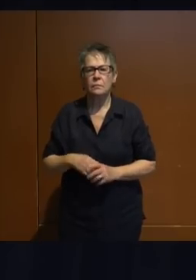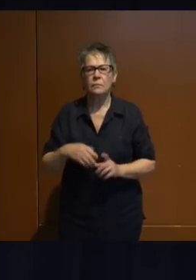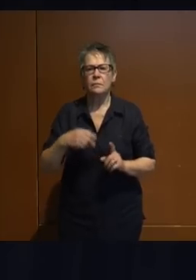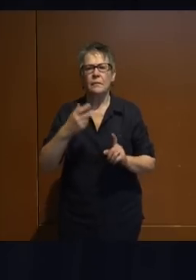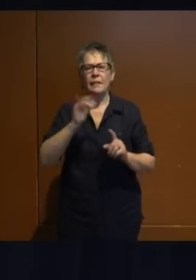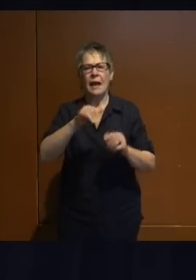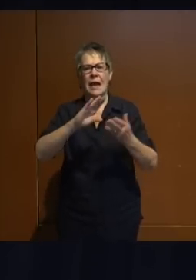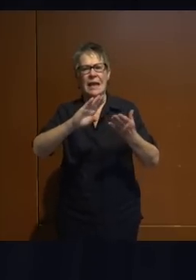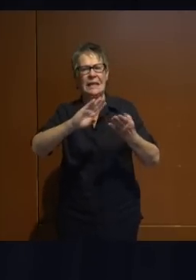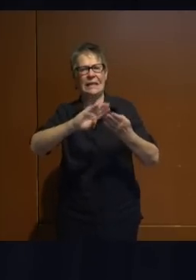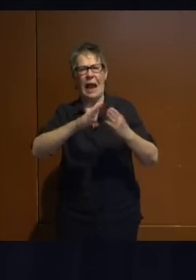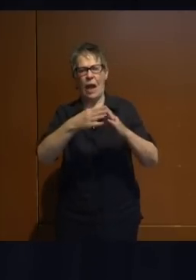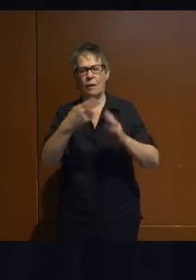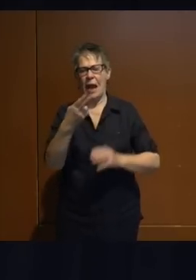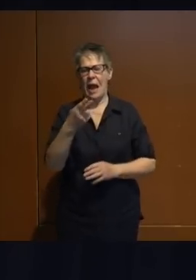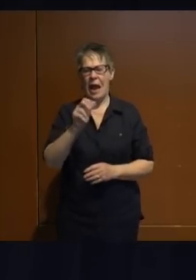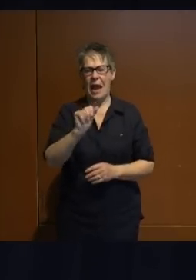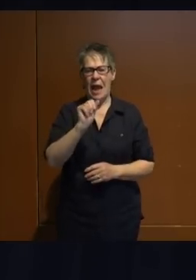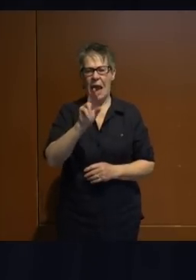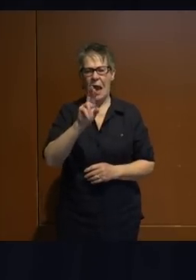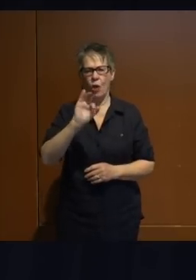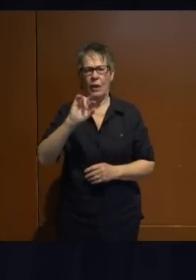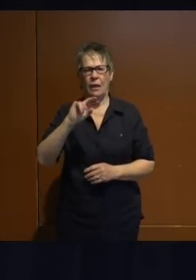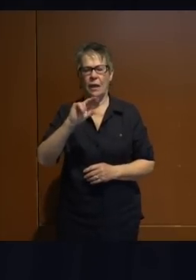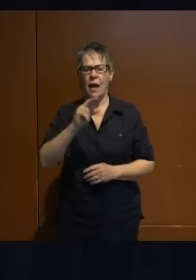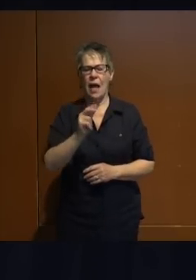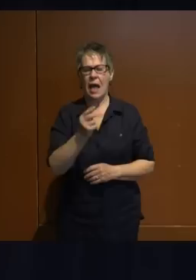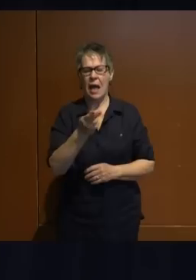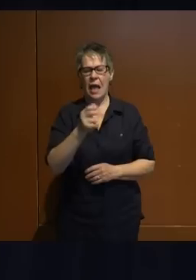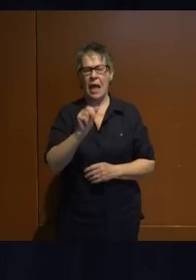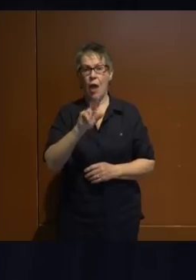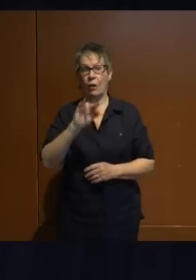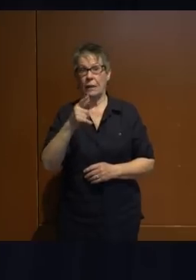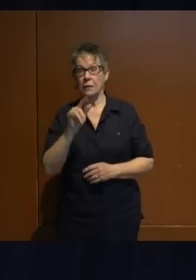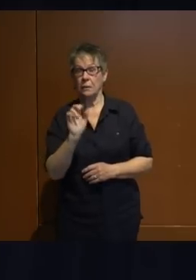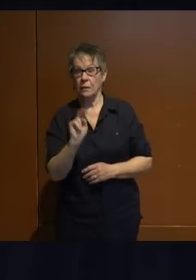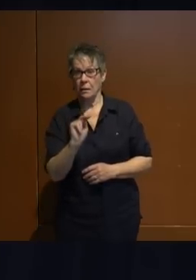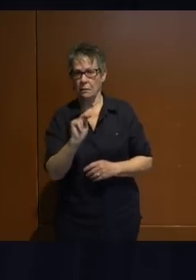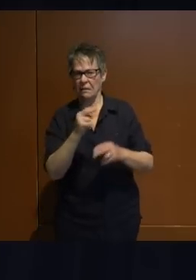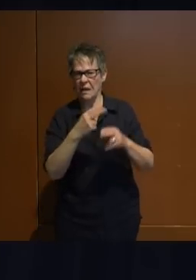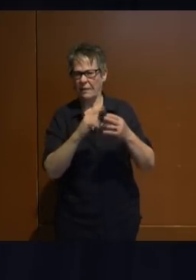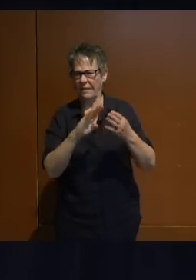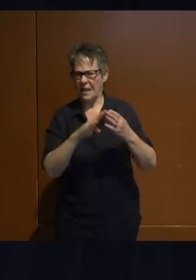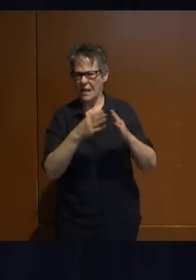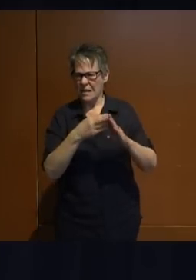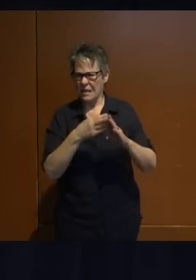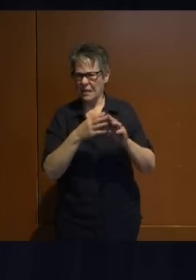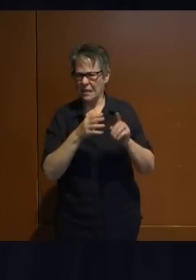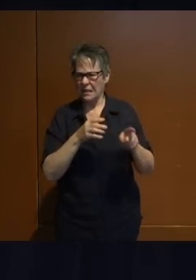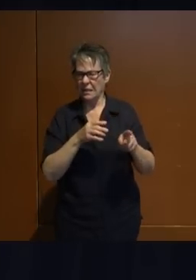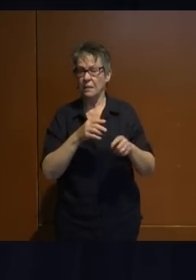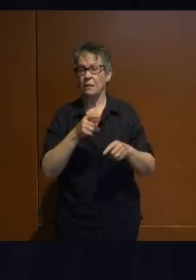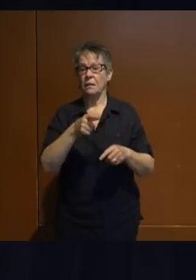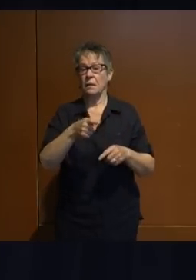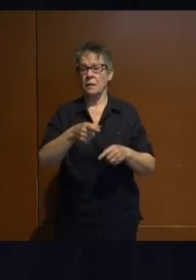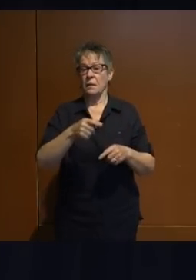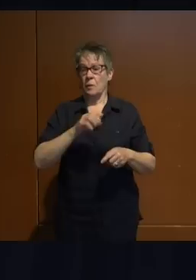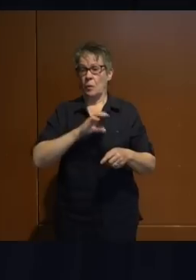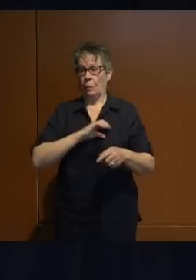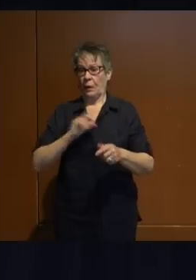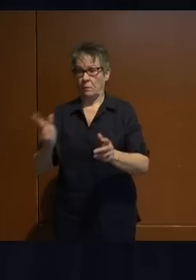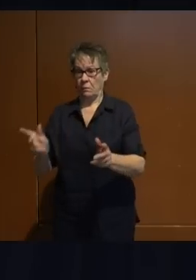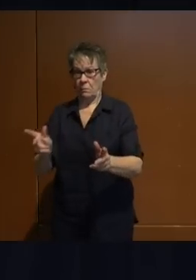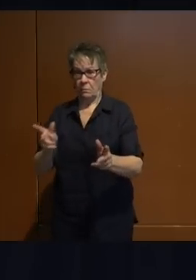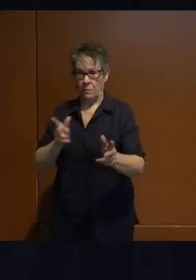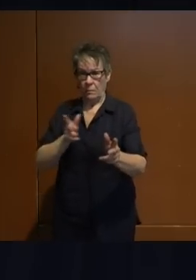influence. While being processed, he coughed in the direction of the officers and claimed to be COVID positive. There was also